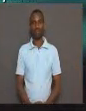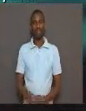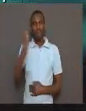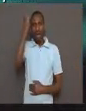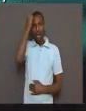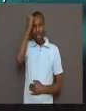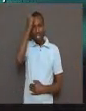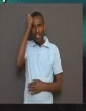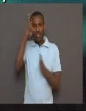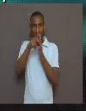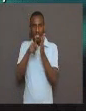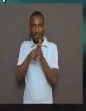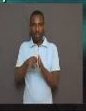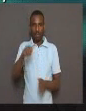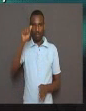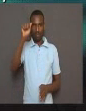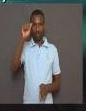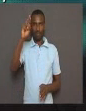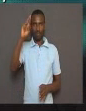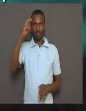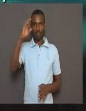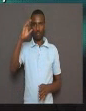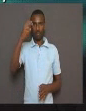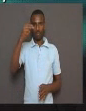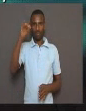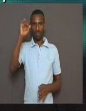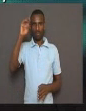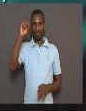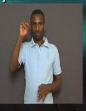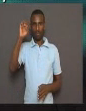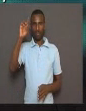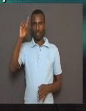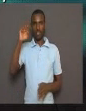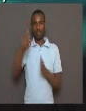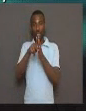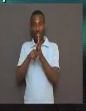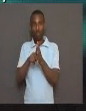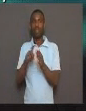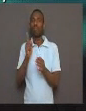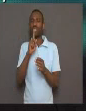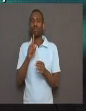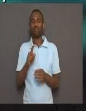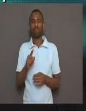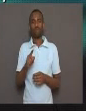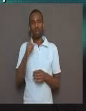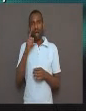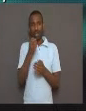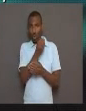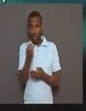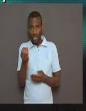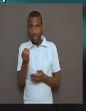Archimedes' principle states that any object wholly or partially immersed in a